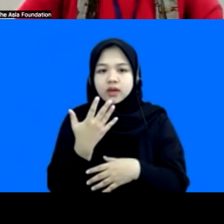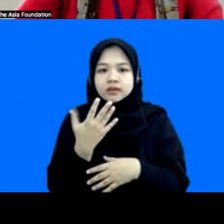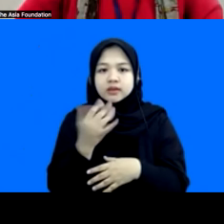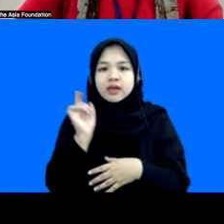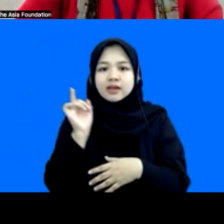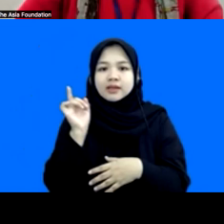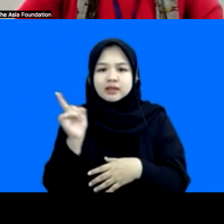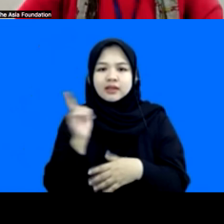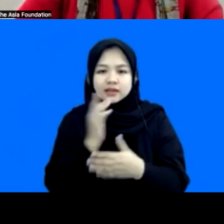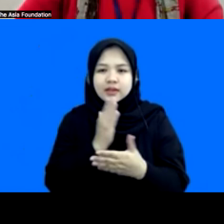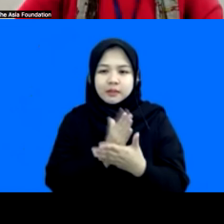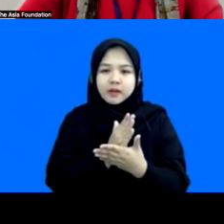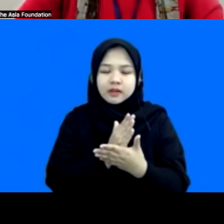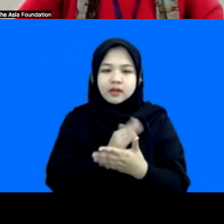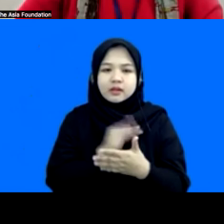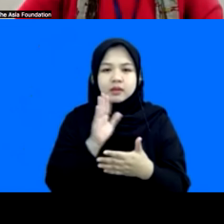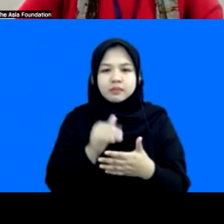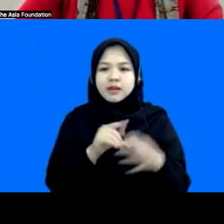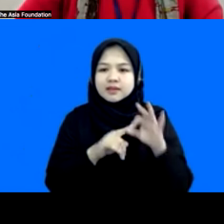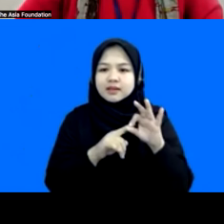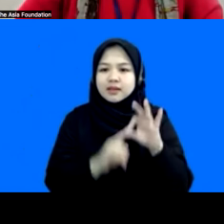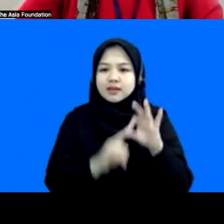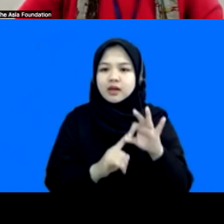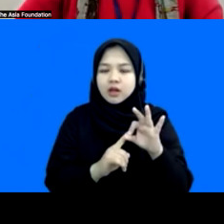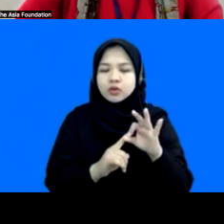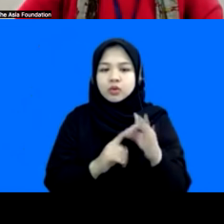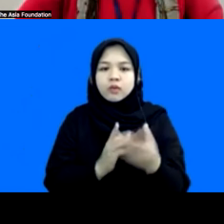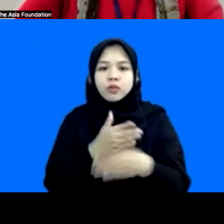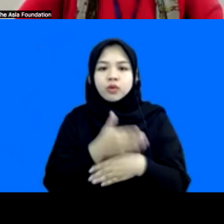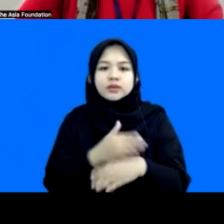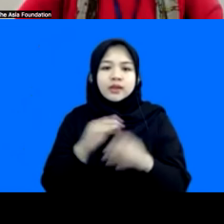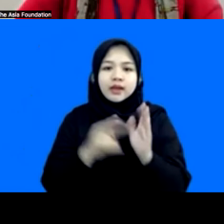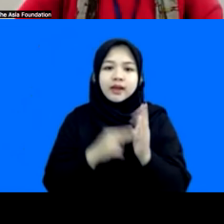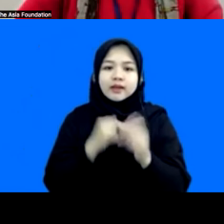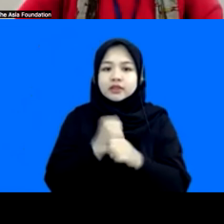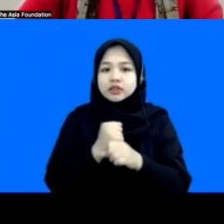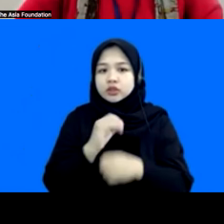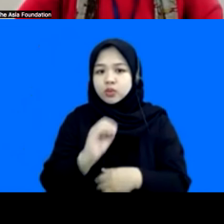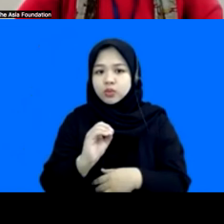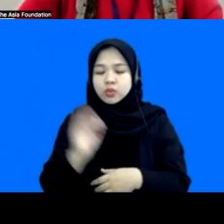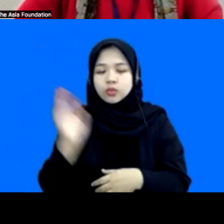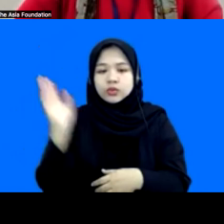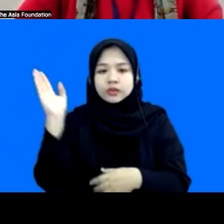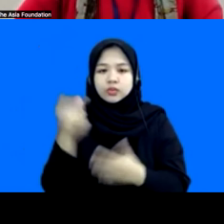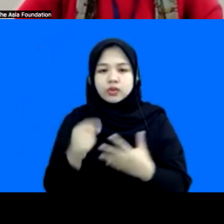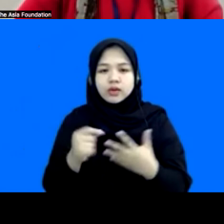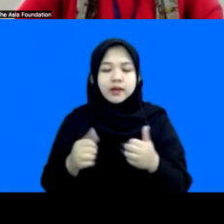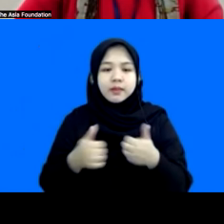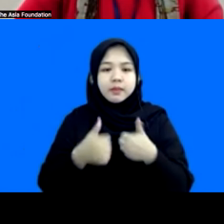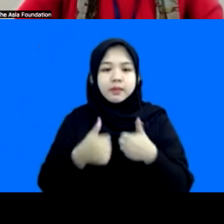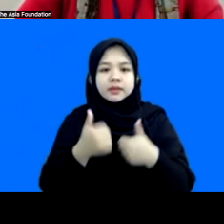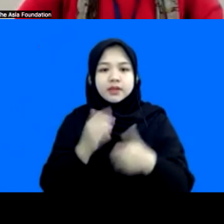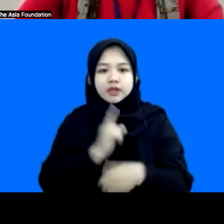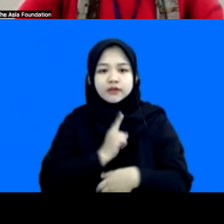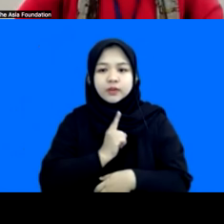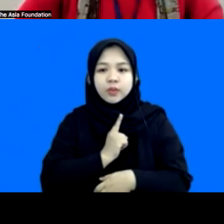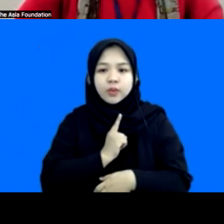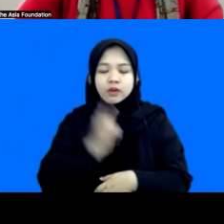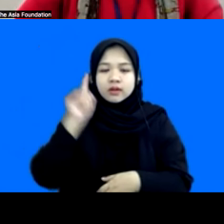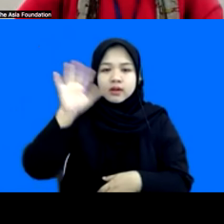implementation is limited and much on-the-ground programming still depends on NGO projects. While these are of great value